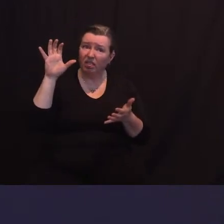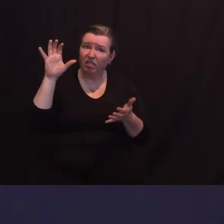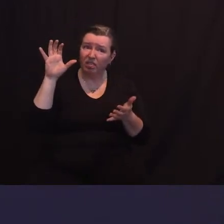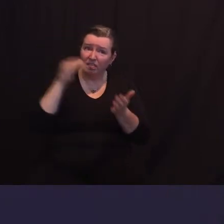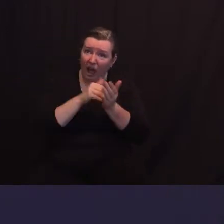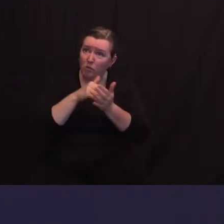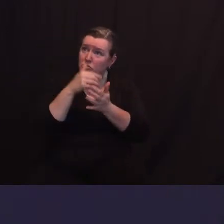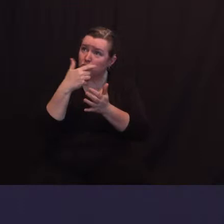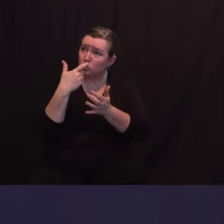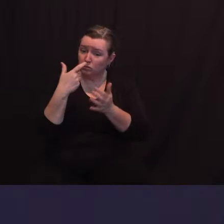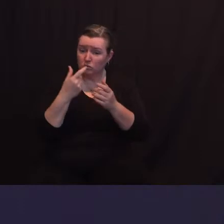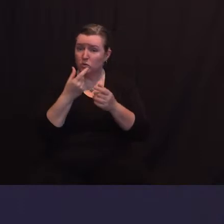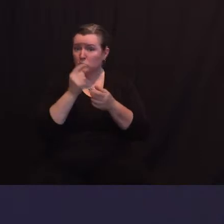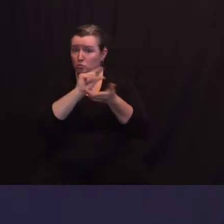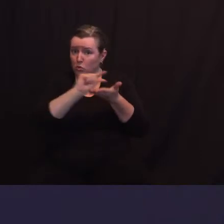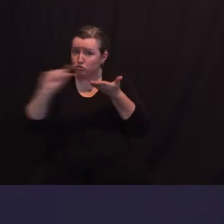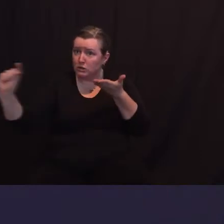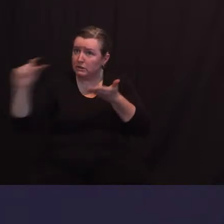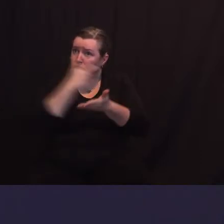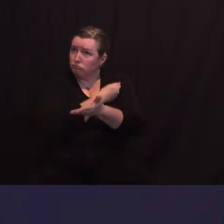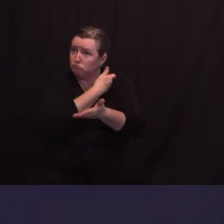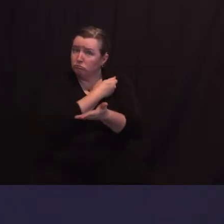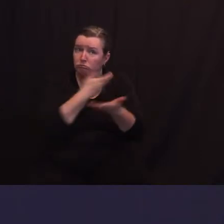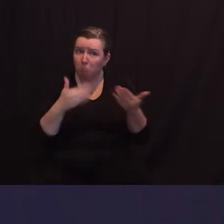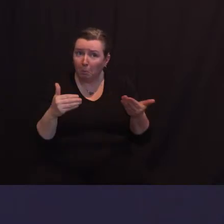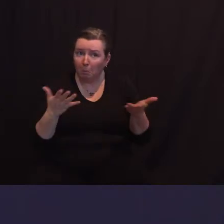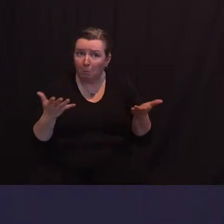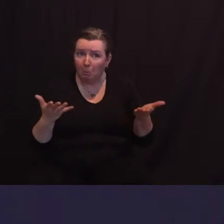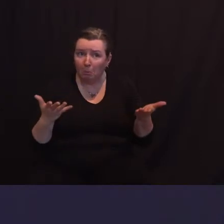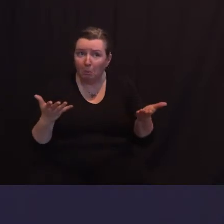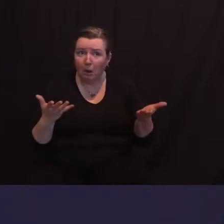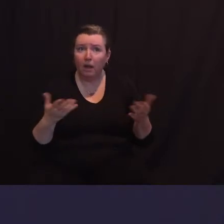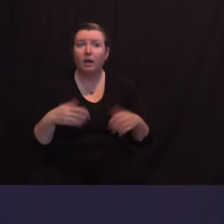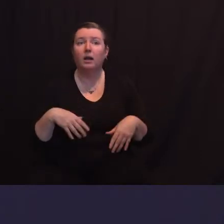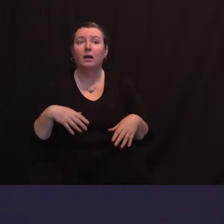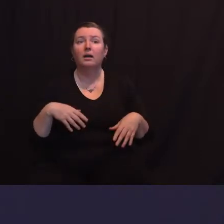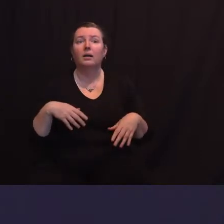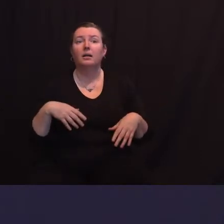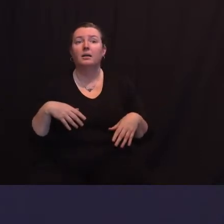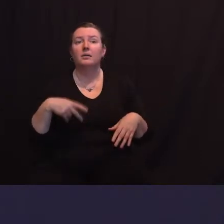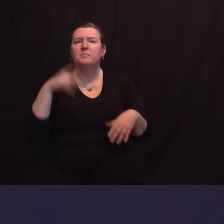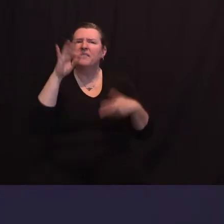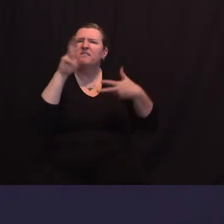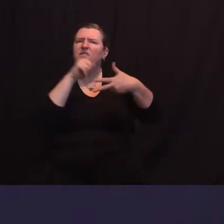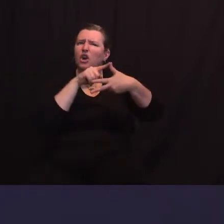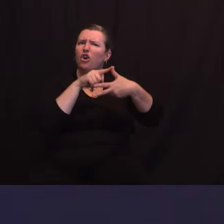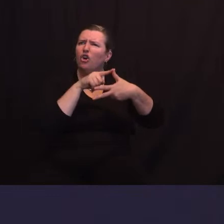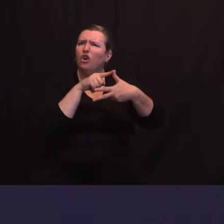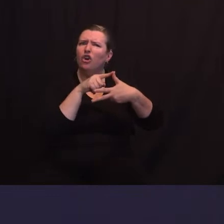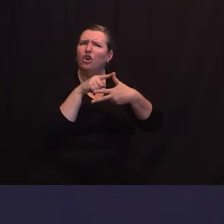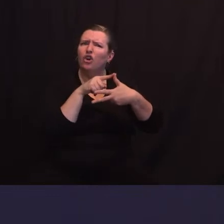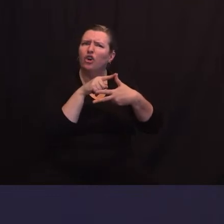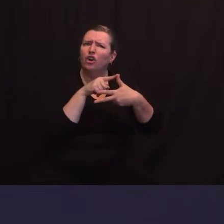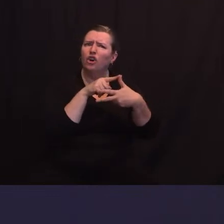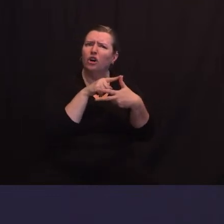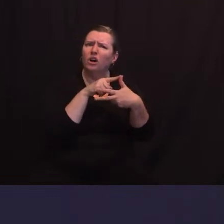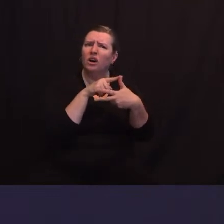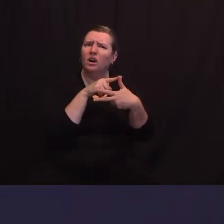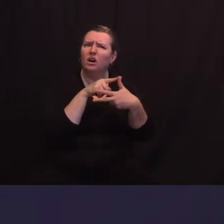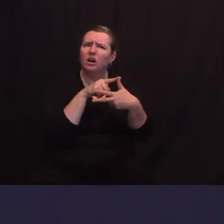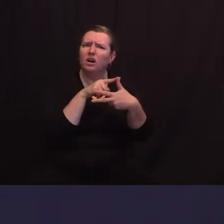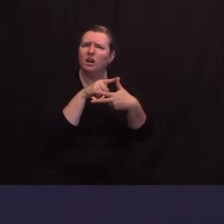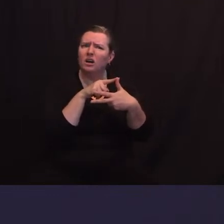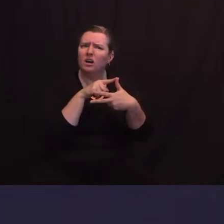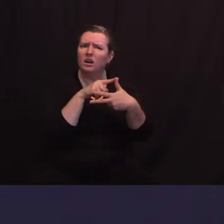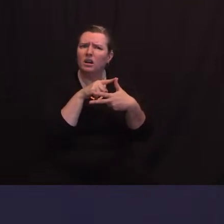And with regard to the Pfizer vaccine, a couple of weeks ago there was discussion about it does not necessarily need to be kept at